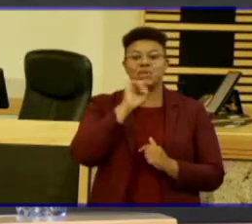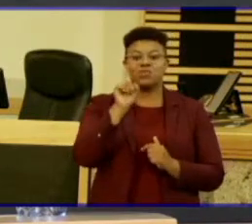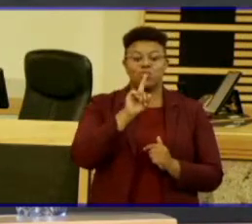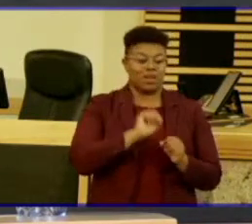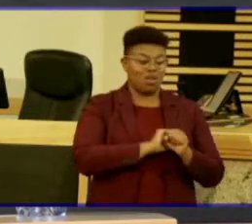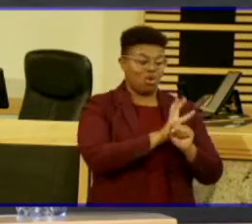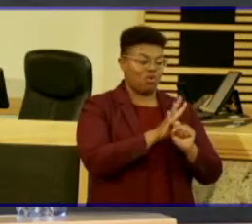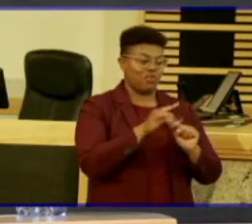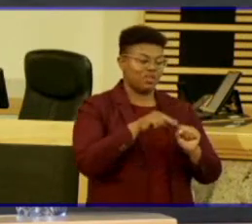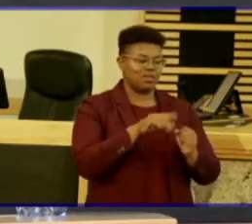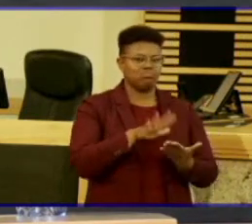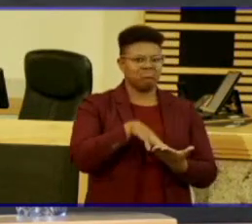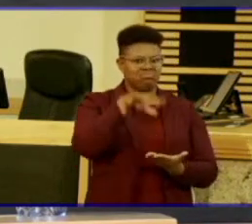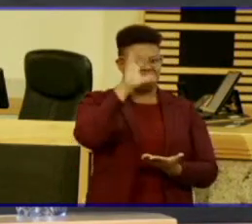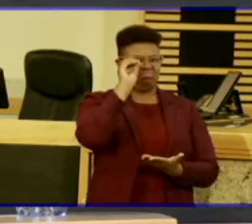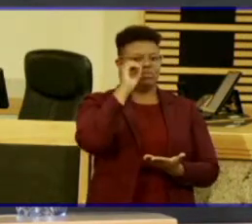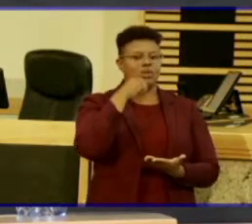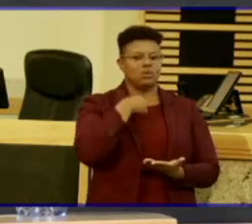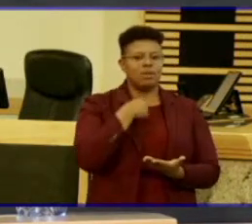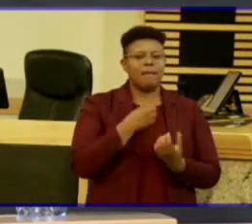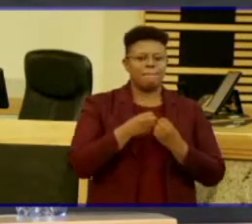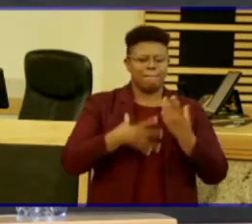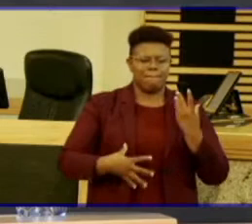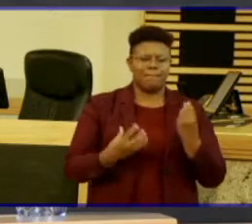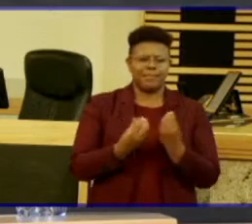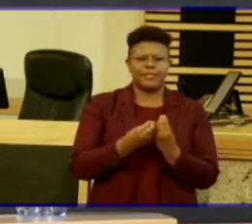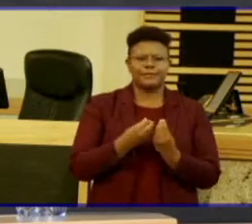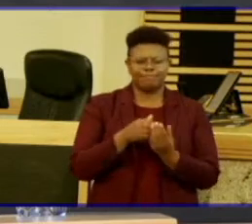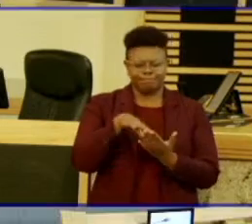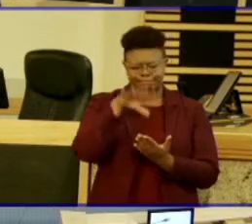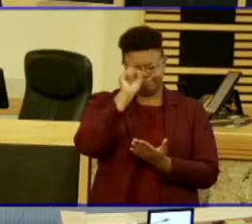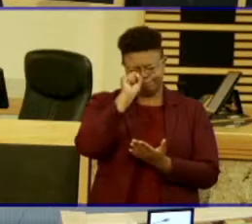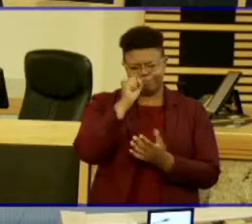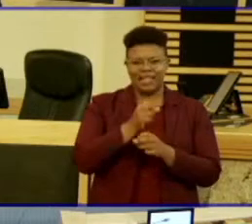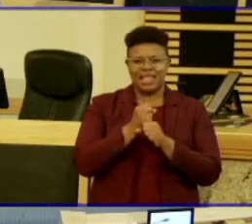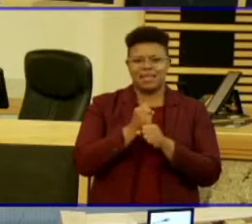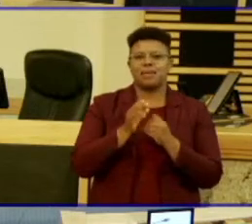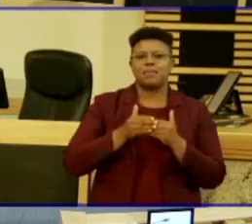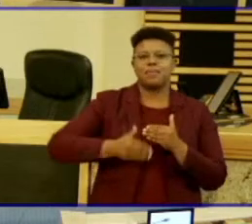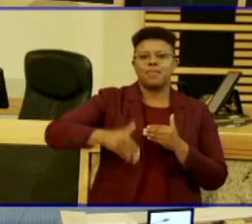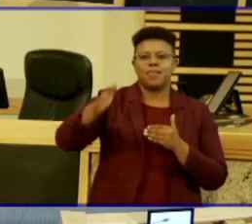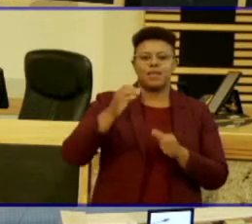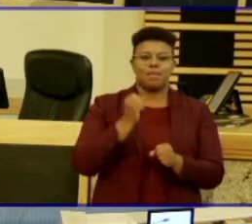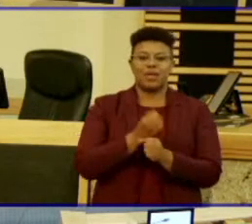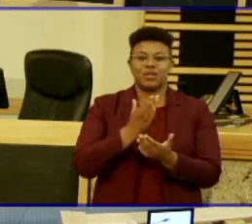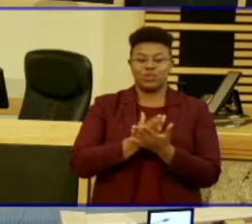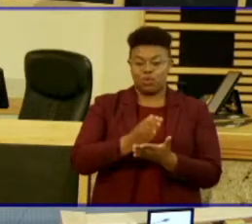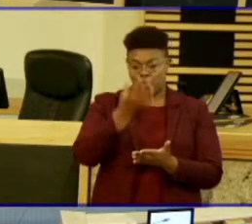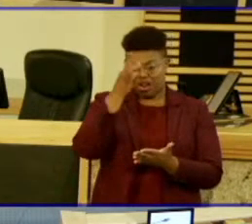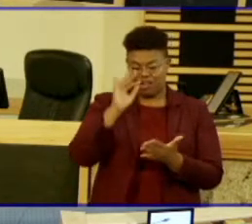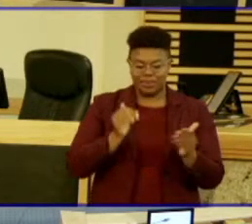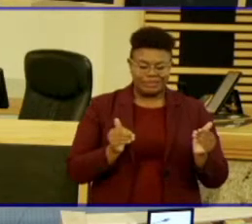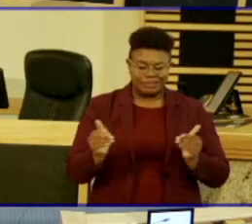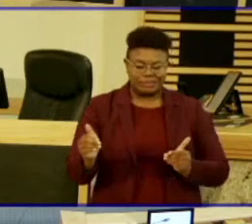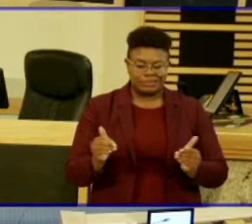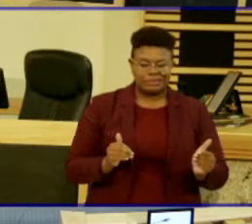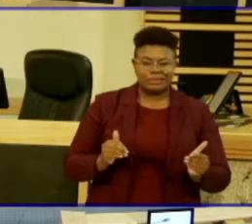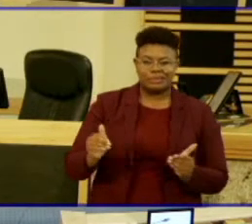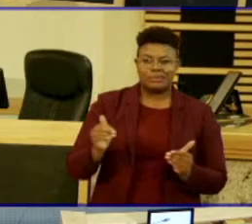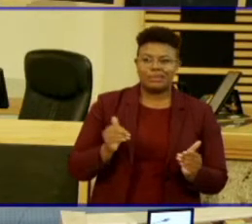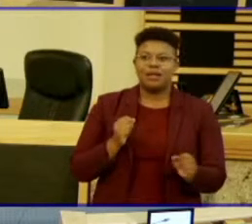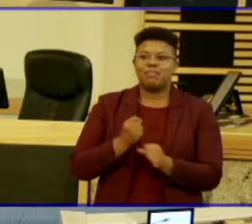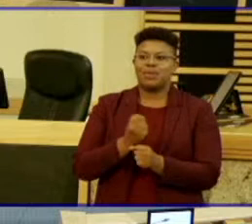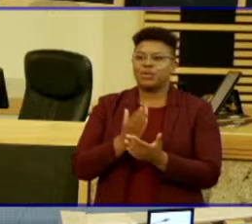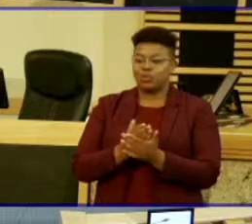kwi-COVID ininzi into ekufuneka siyigcinile ubheka phambili. Sikwazi ukuqoqosha urhulumente sigcine imali siyigcinela